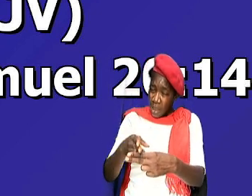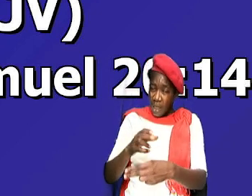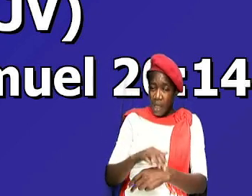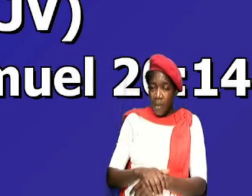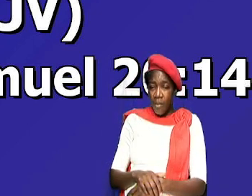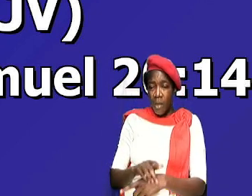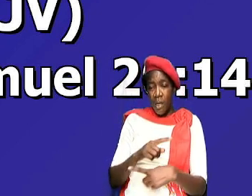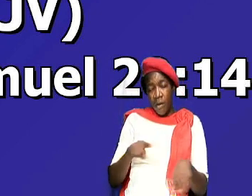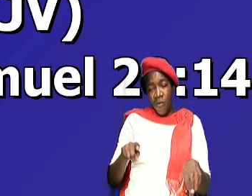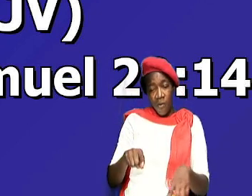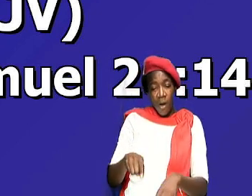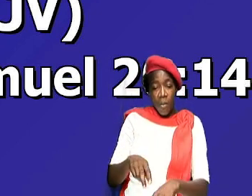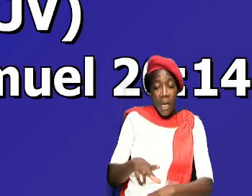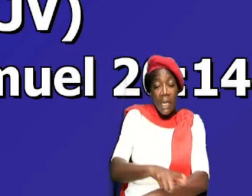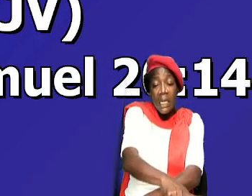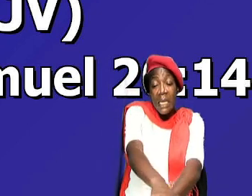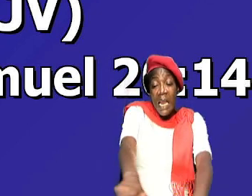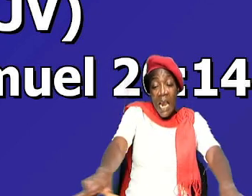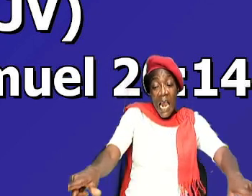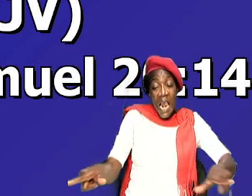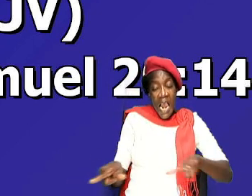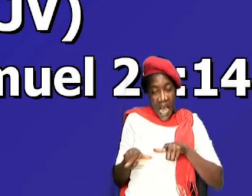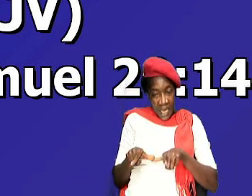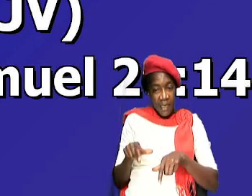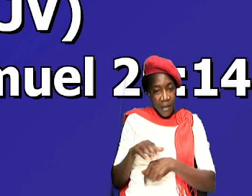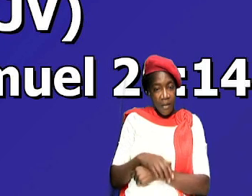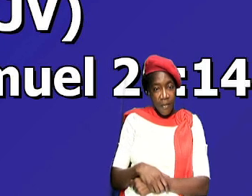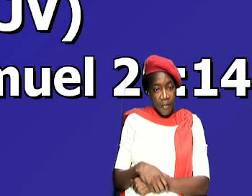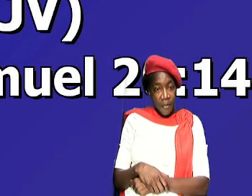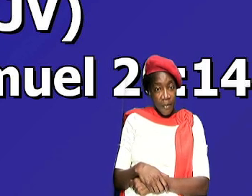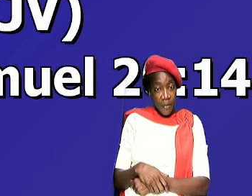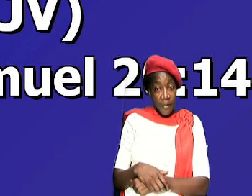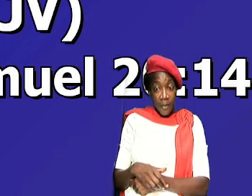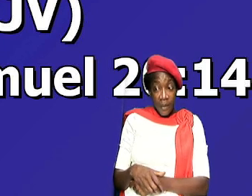from the land. This was Saul saying this to David, you know.